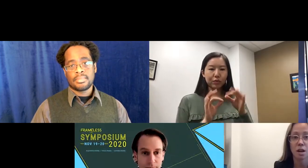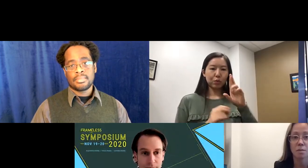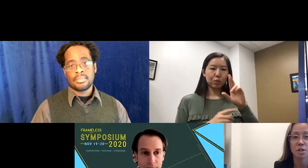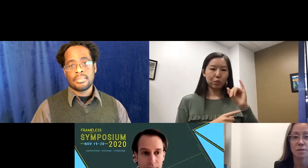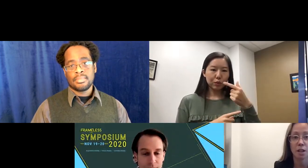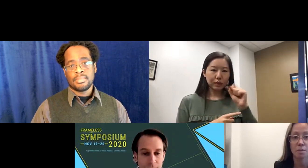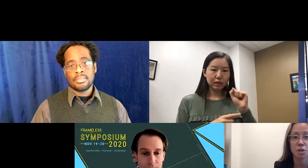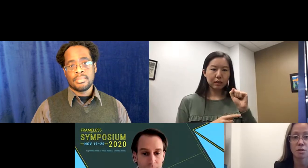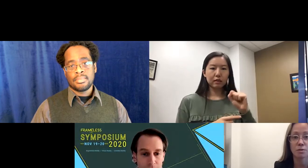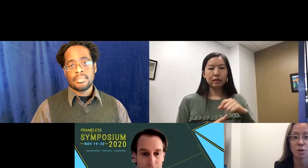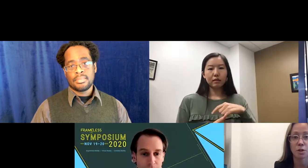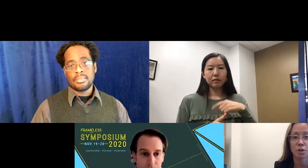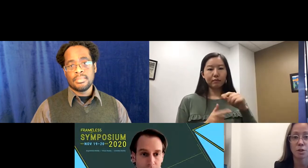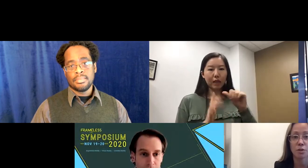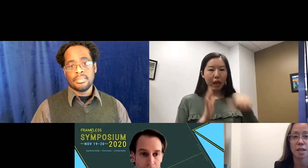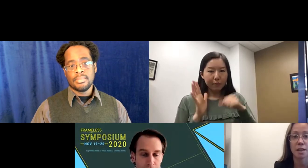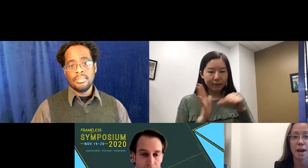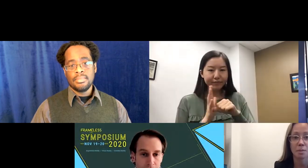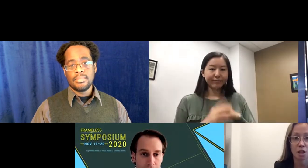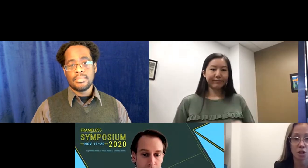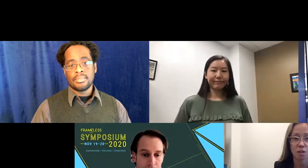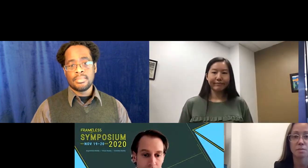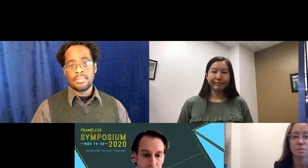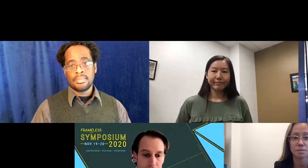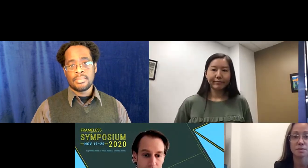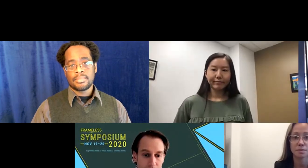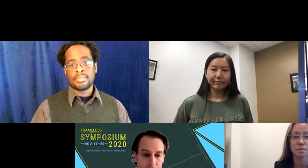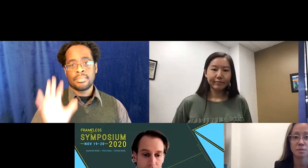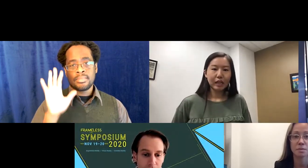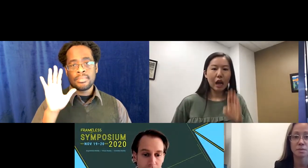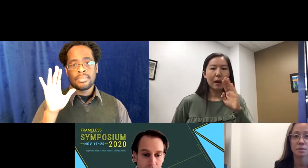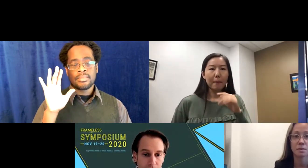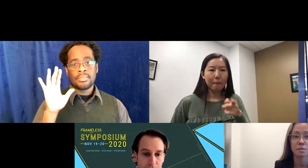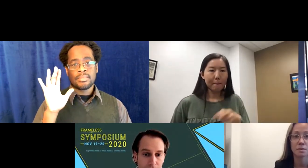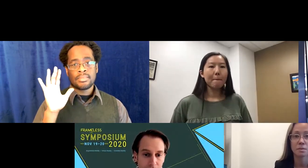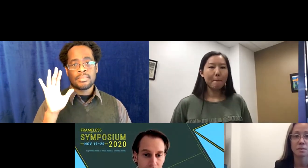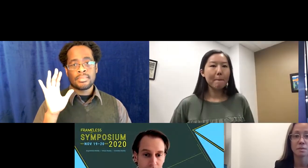was developed for the 3D animation.